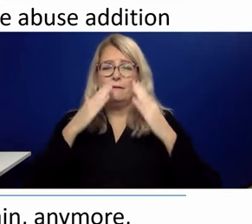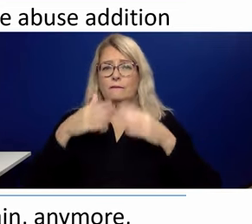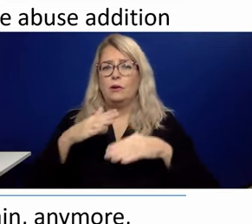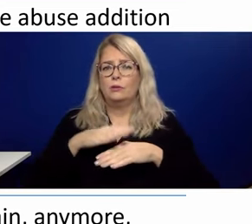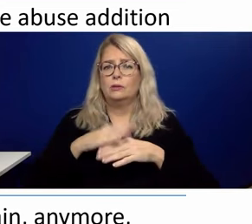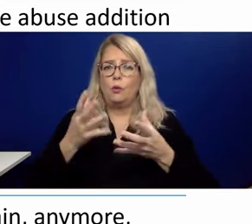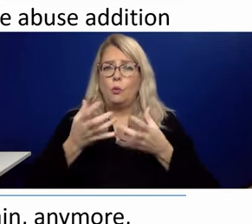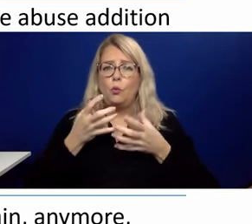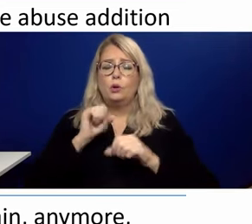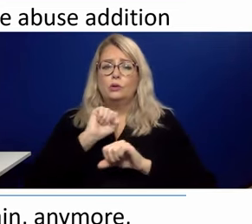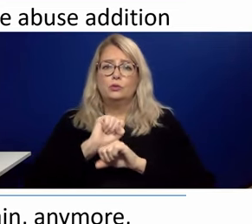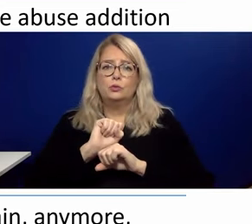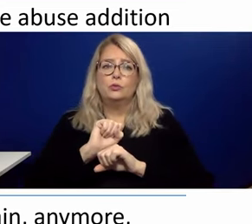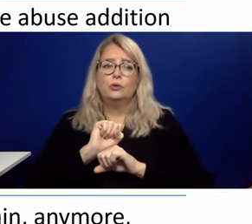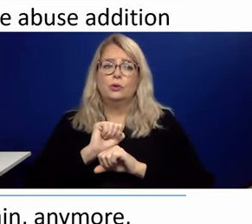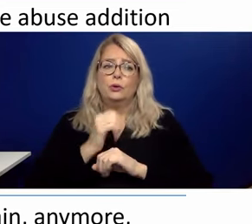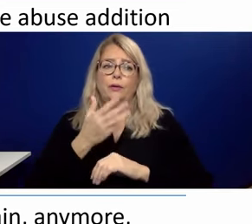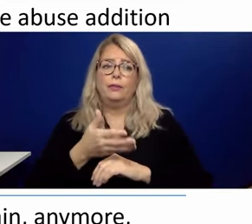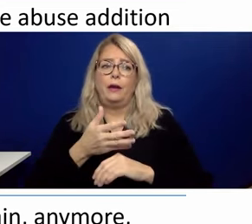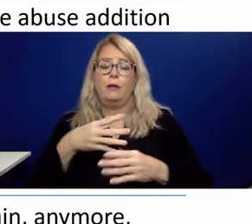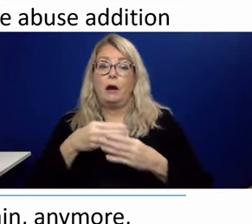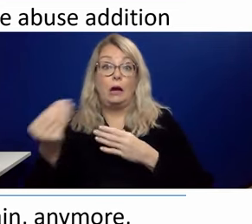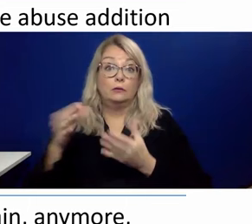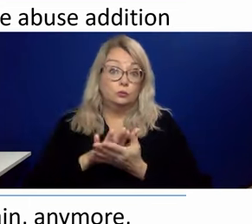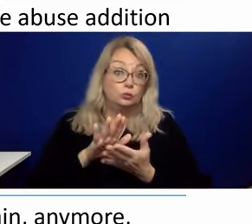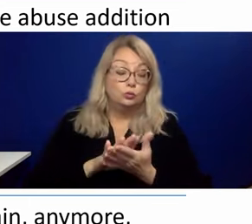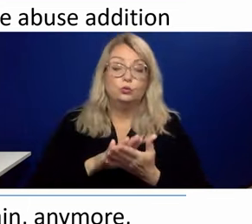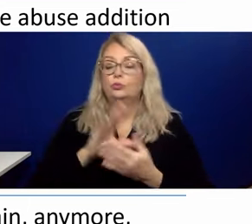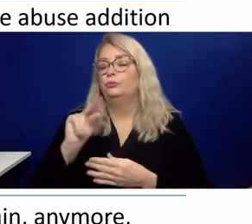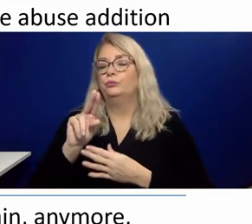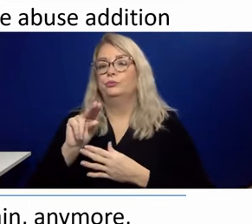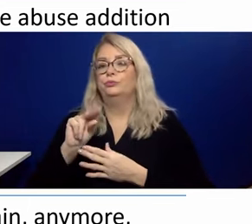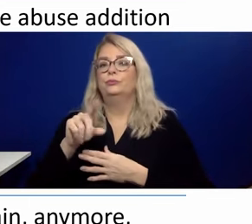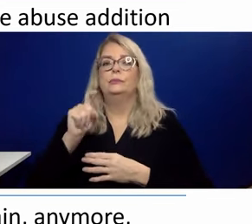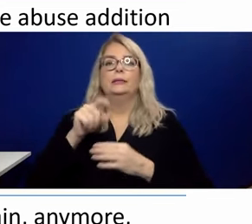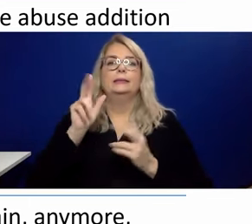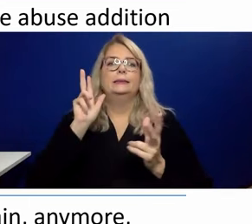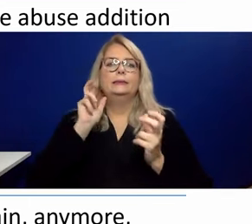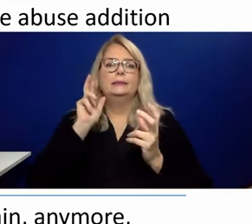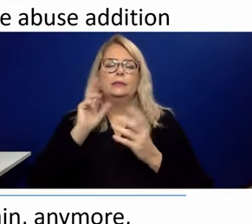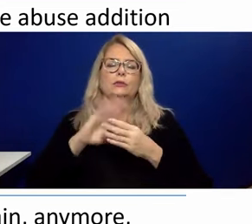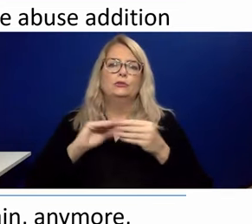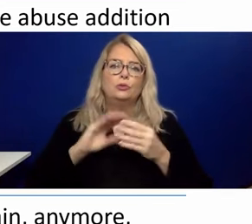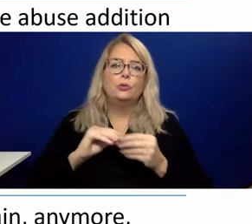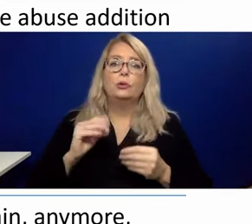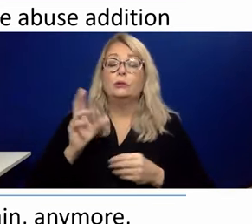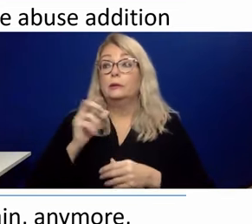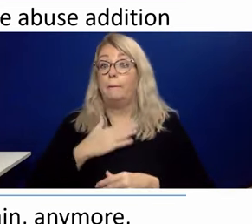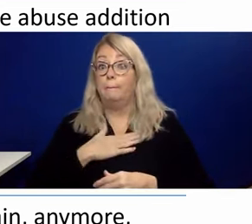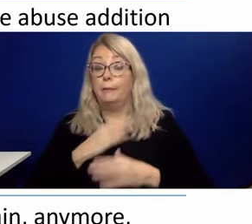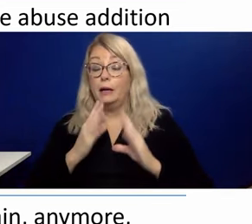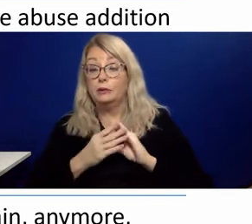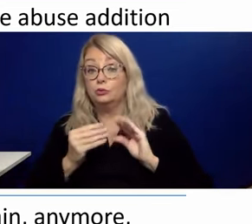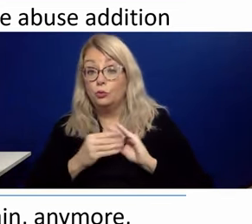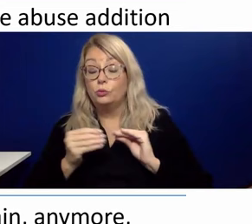there right out of school. I think it's something that they have to hear these stories about, or hear my stories that I tell